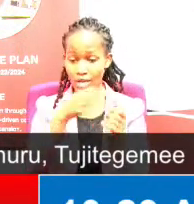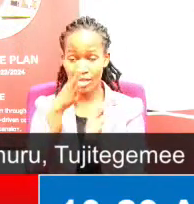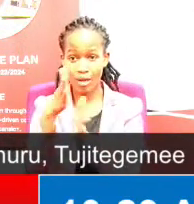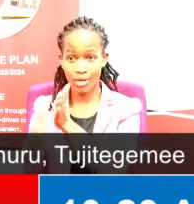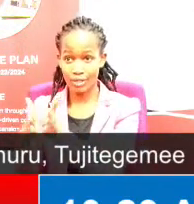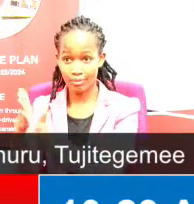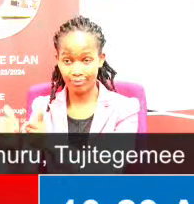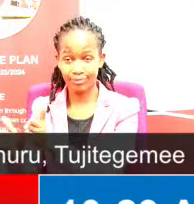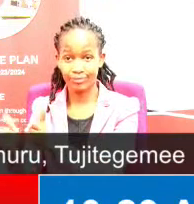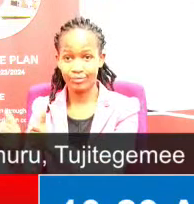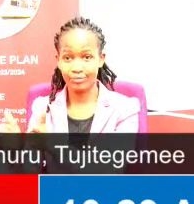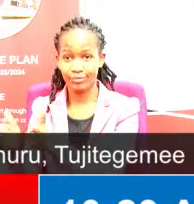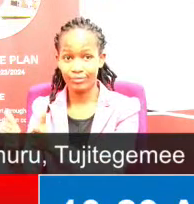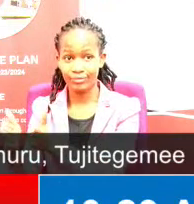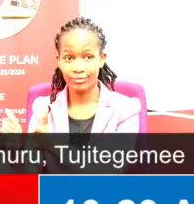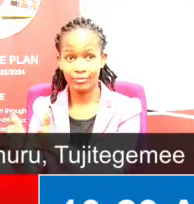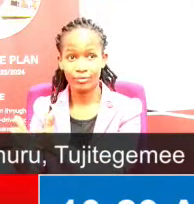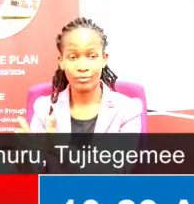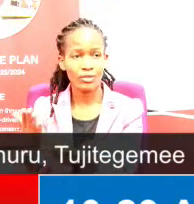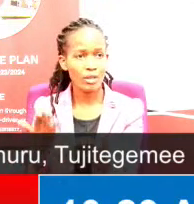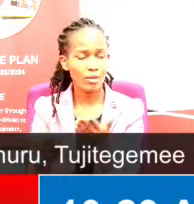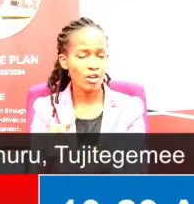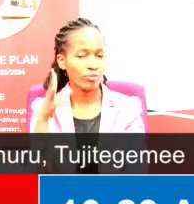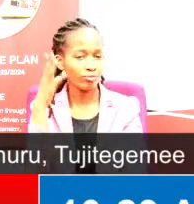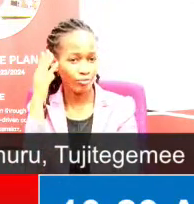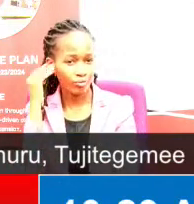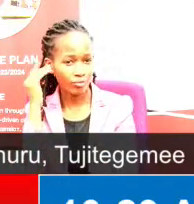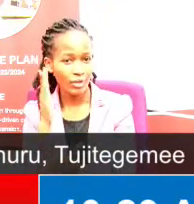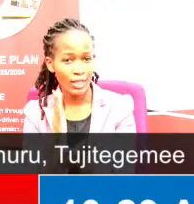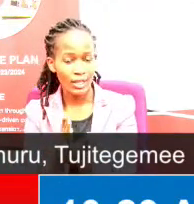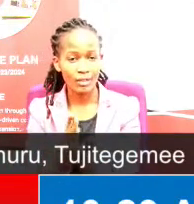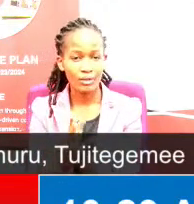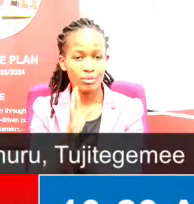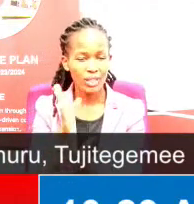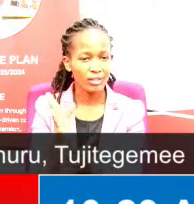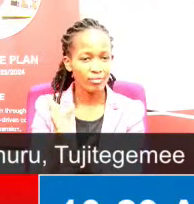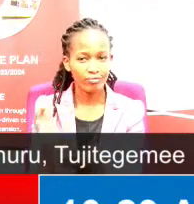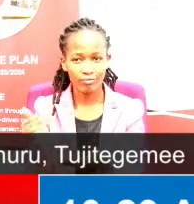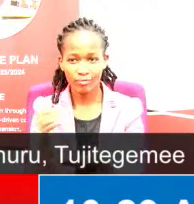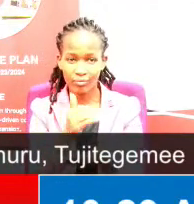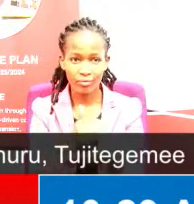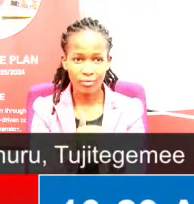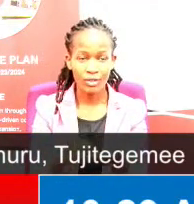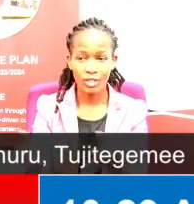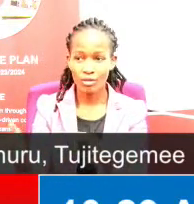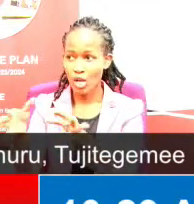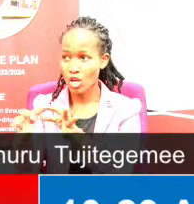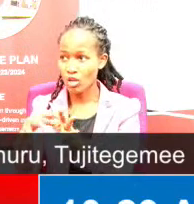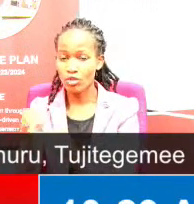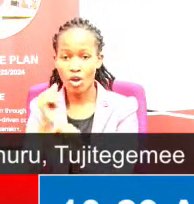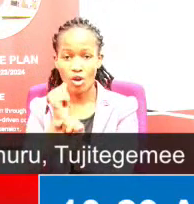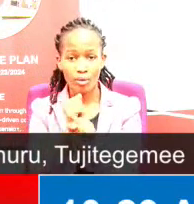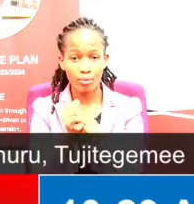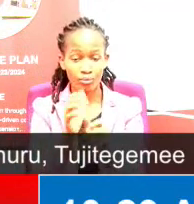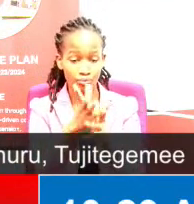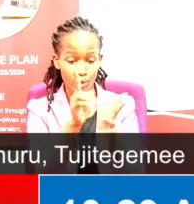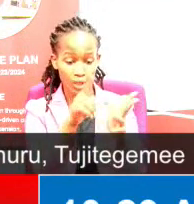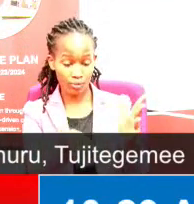plan. As you may have heard, this has been a culmination of a joint up effort